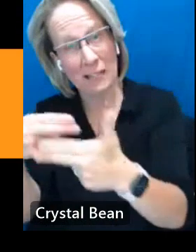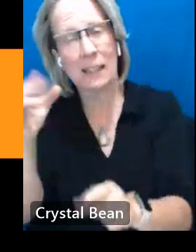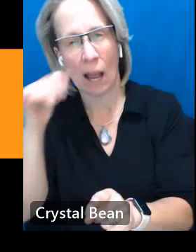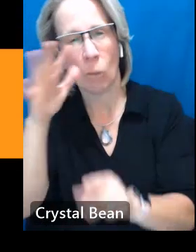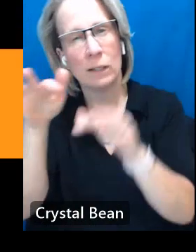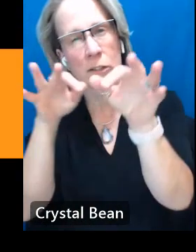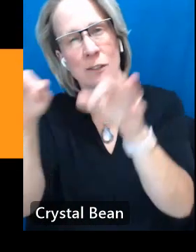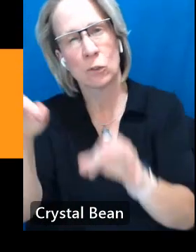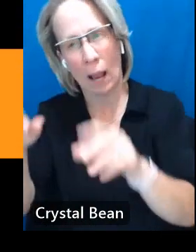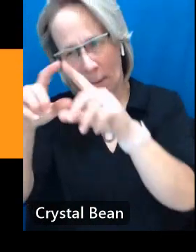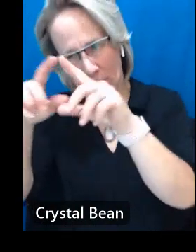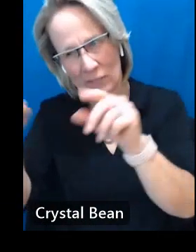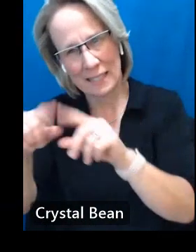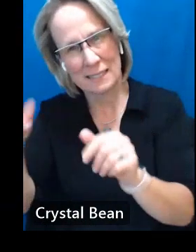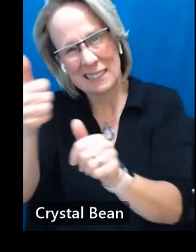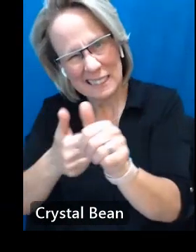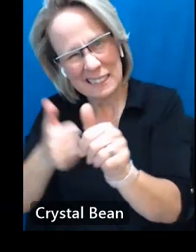fields mean.